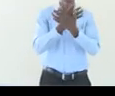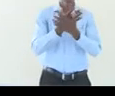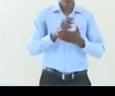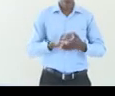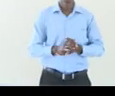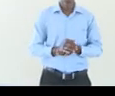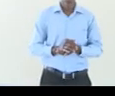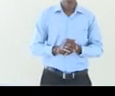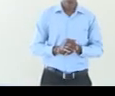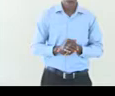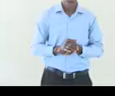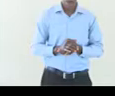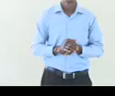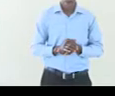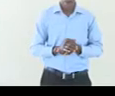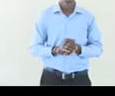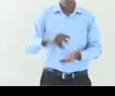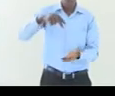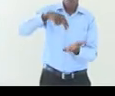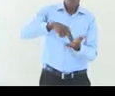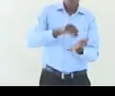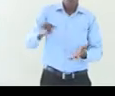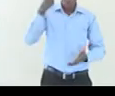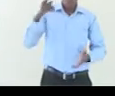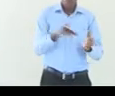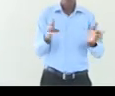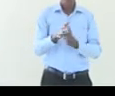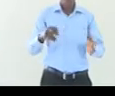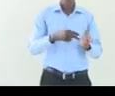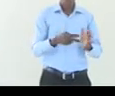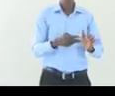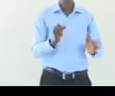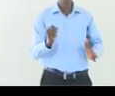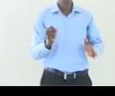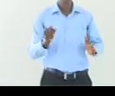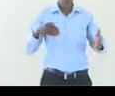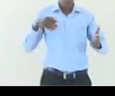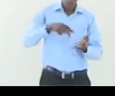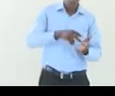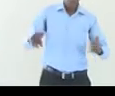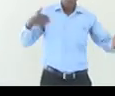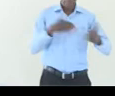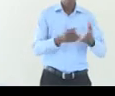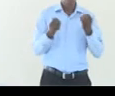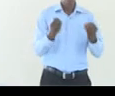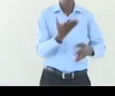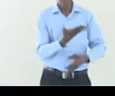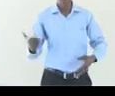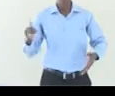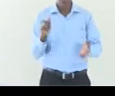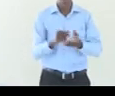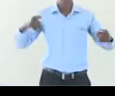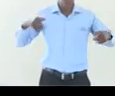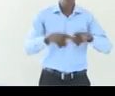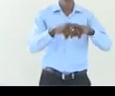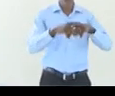the gospel. Genuine loyalty to Christ's teaching is sure to rock the boat, causing division